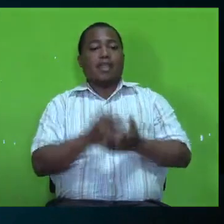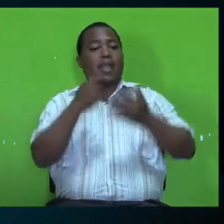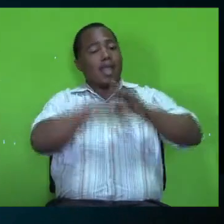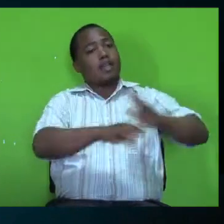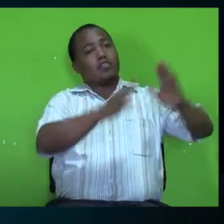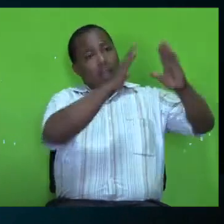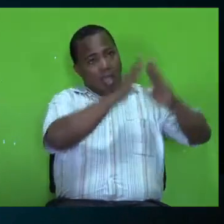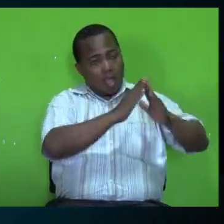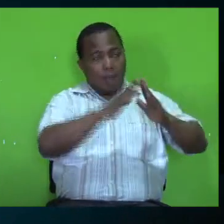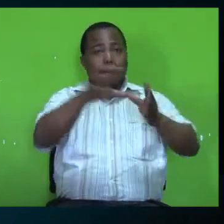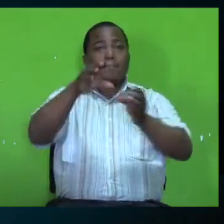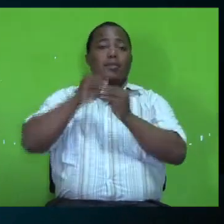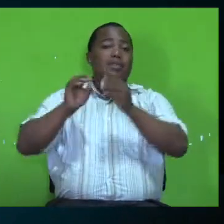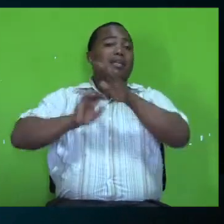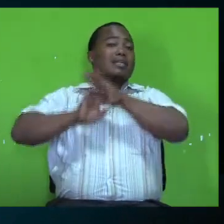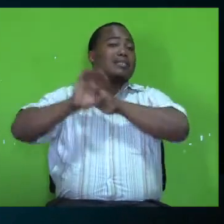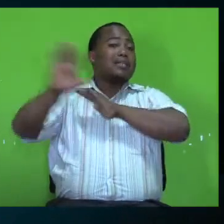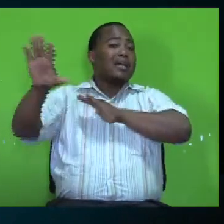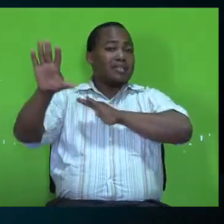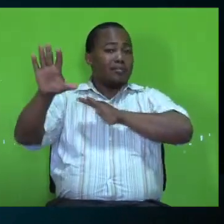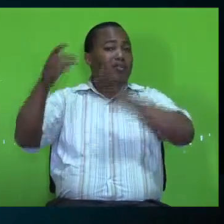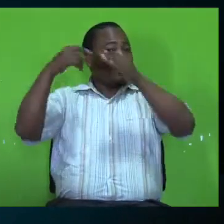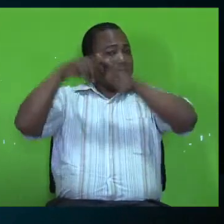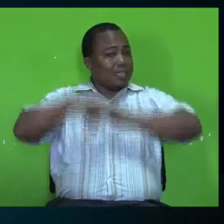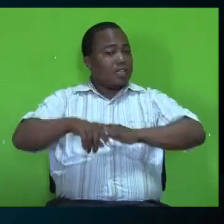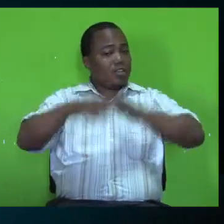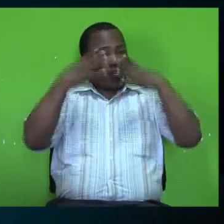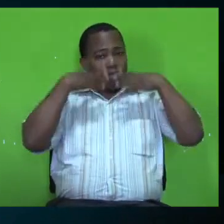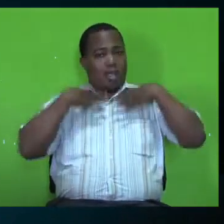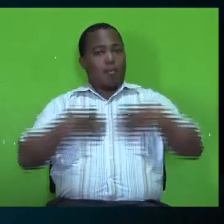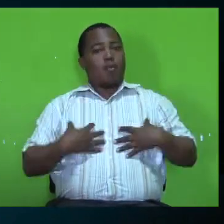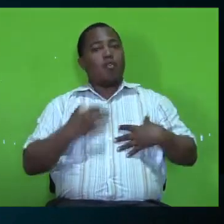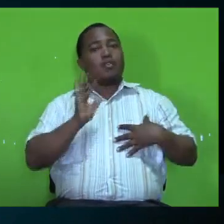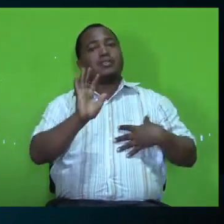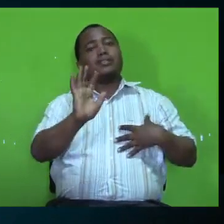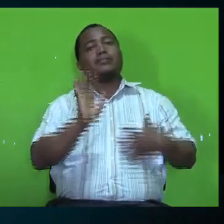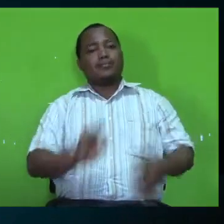the transport system of your body.